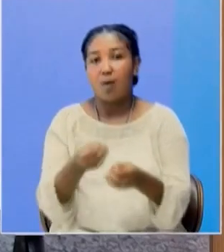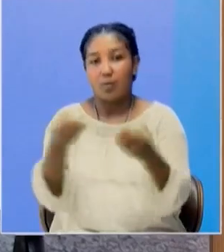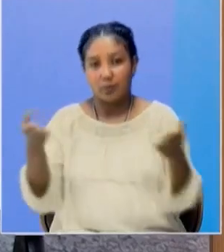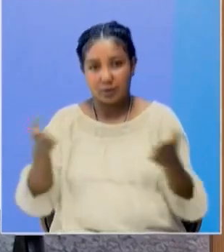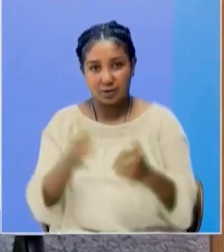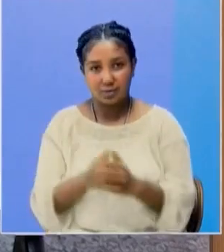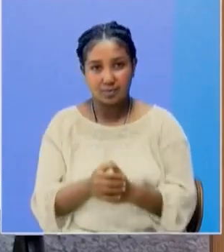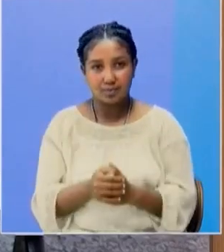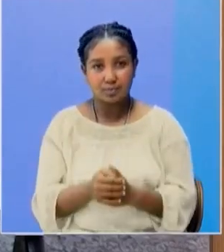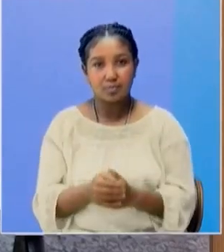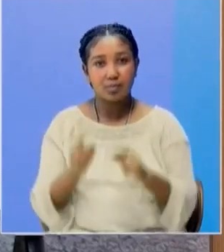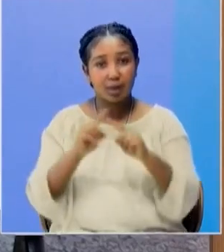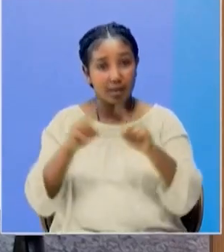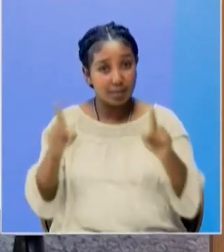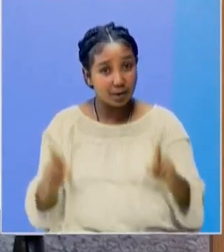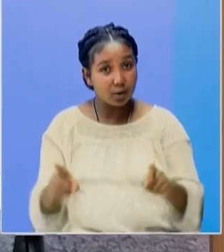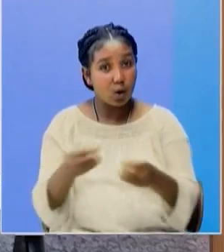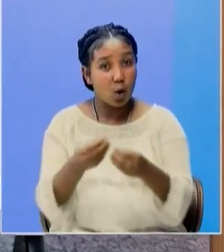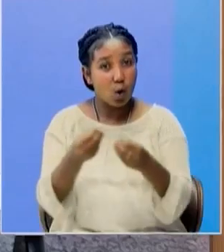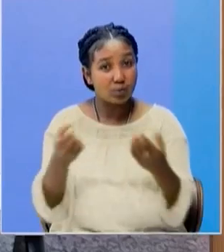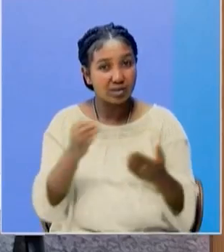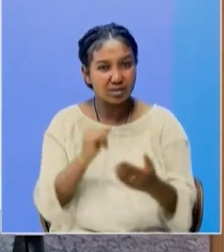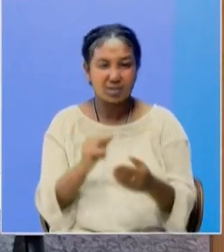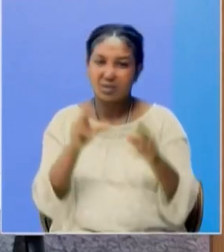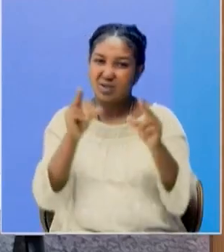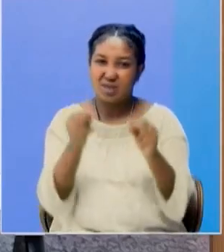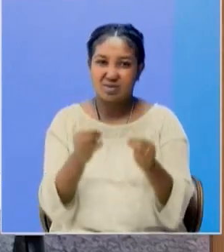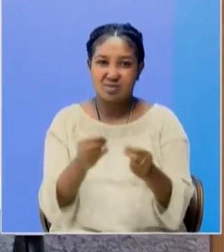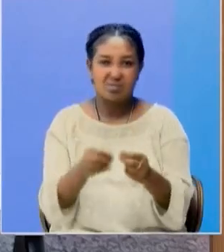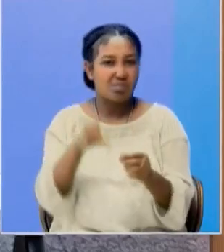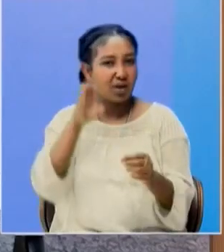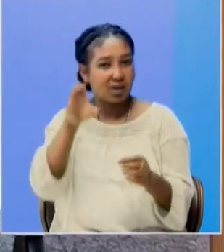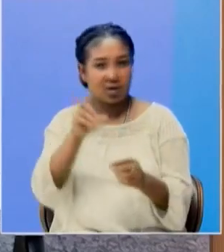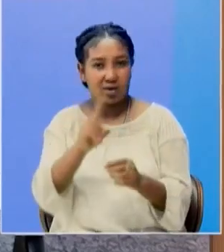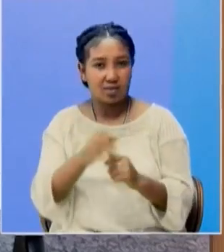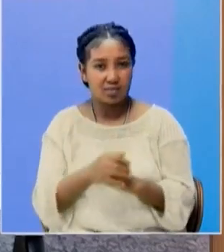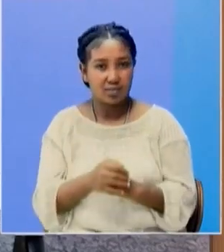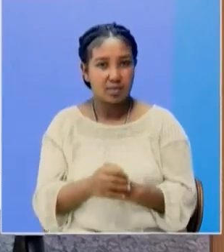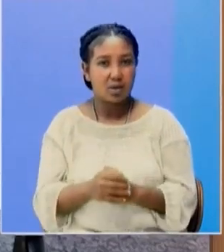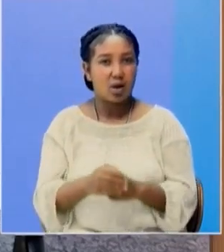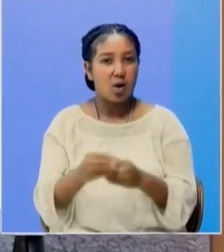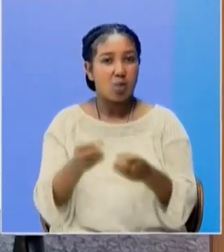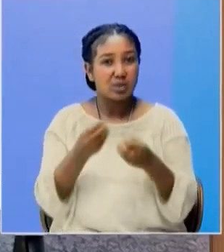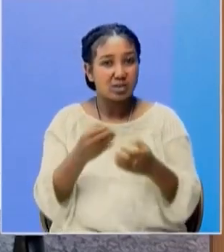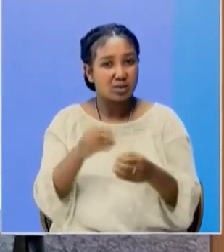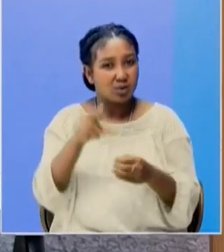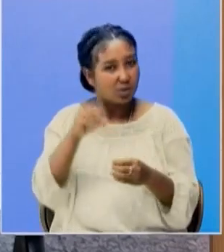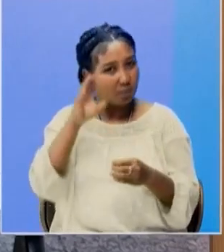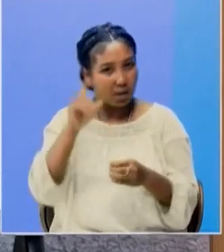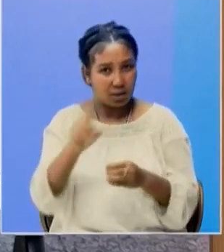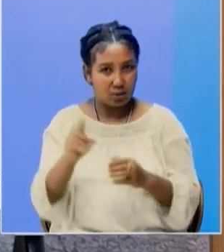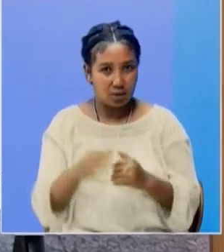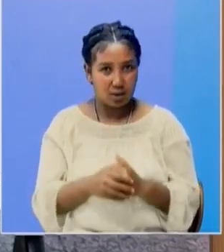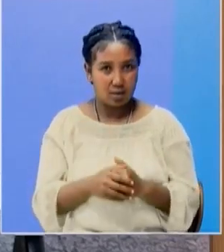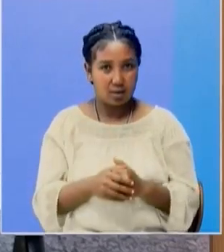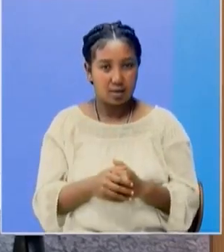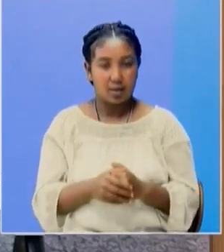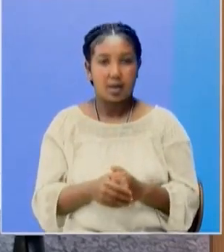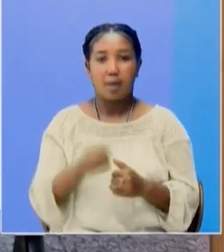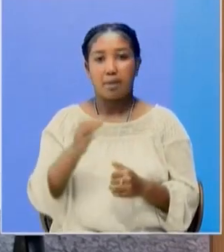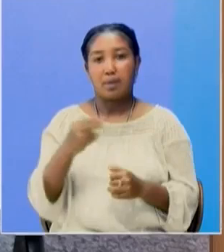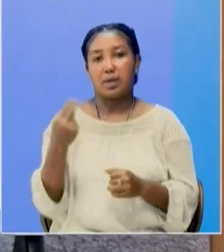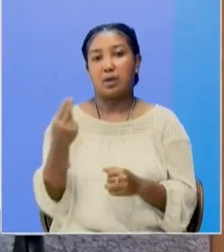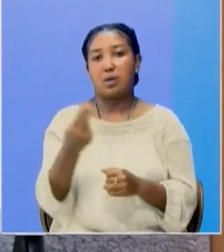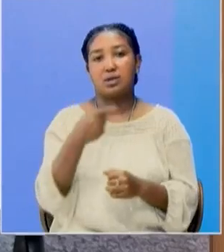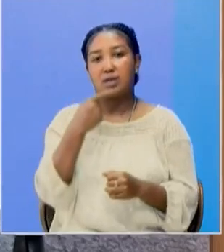Object. But object is not mandatory. Object is not mandatory. Maybe we